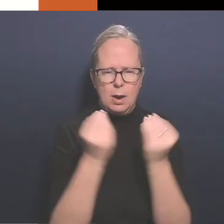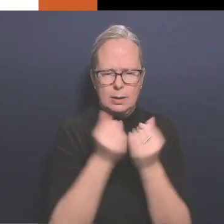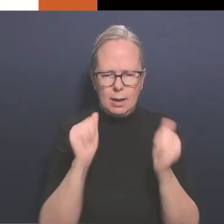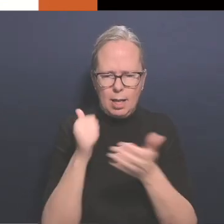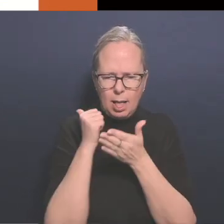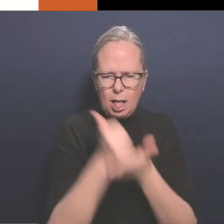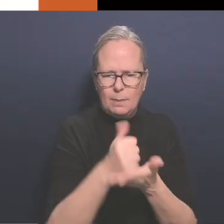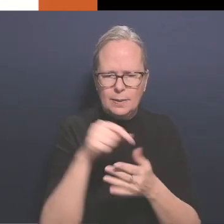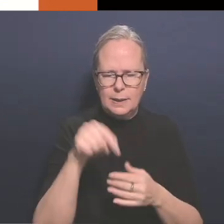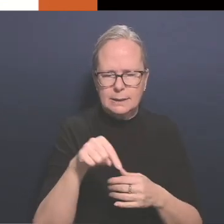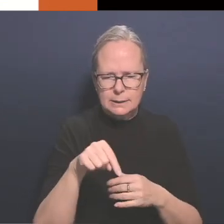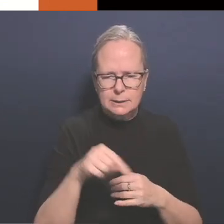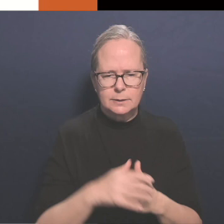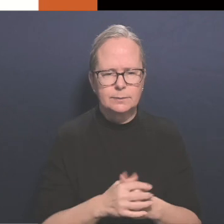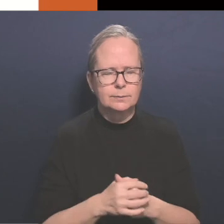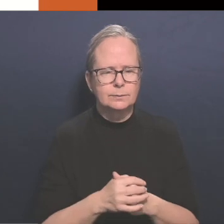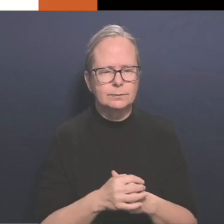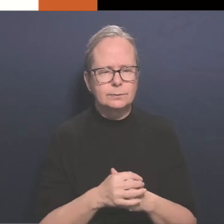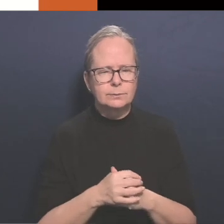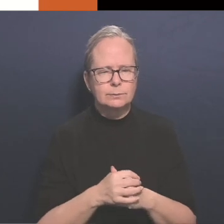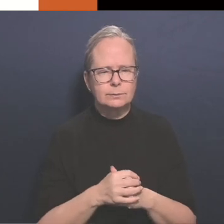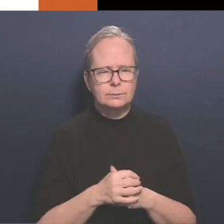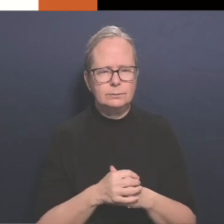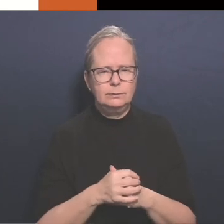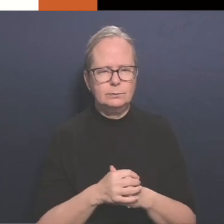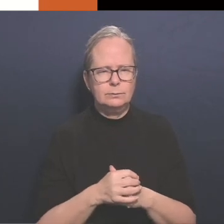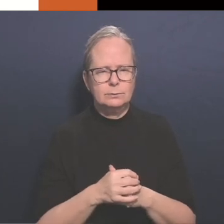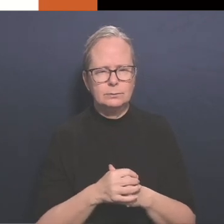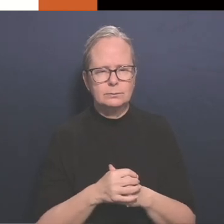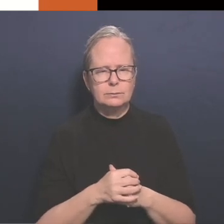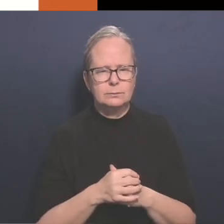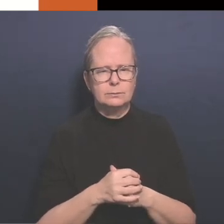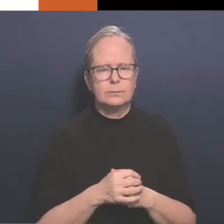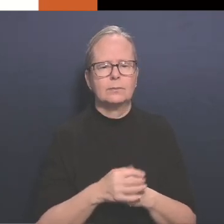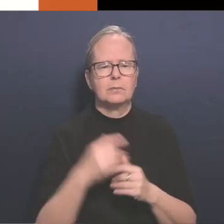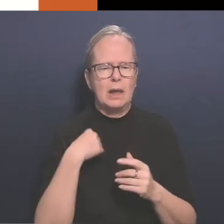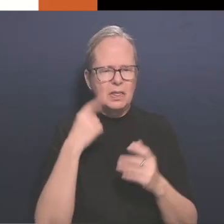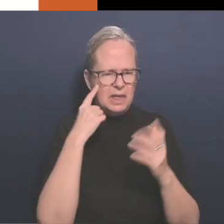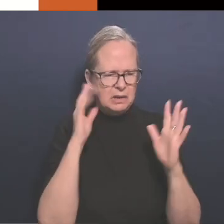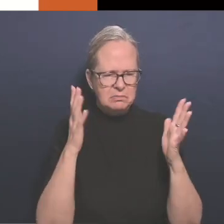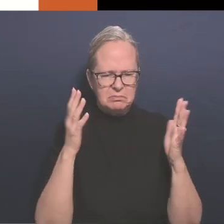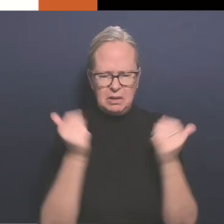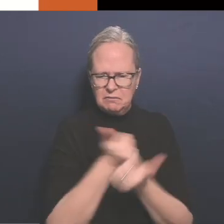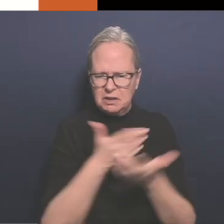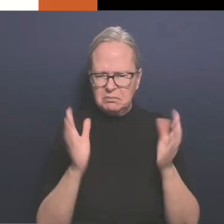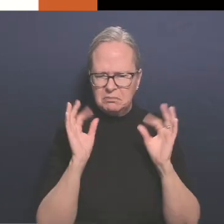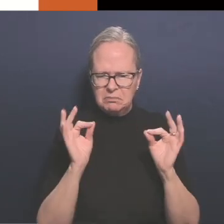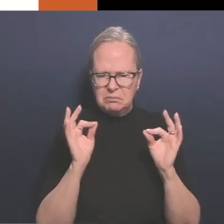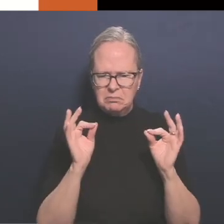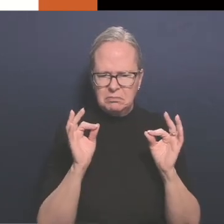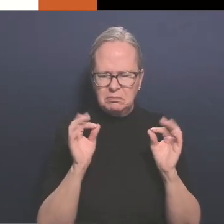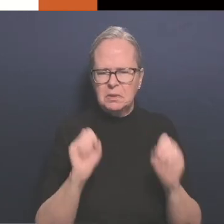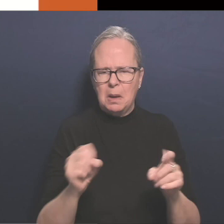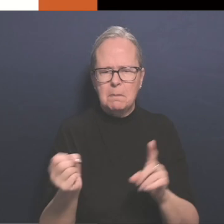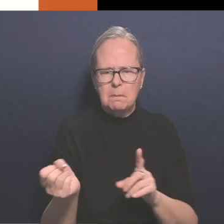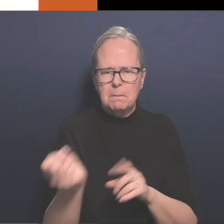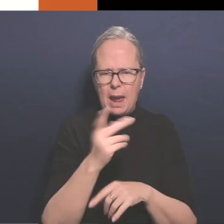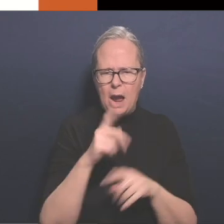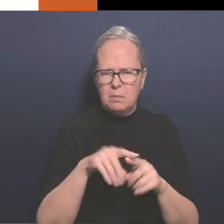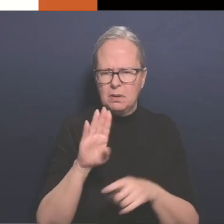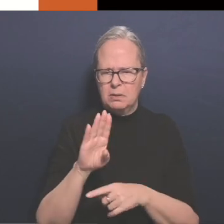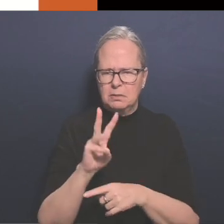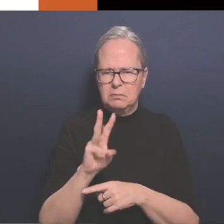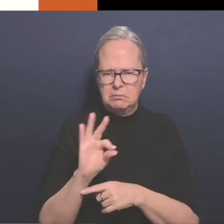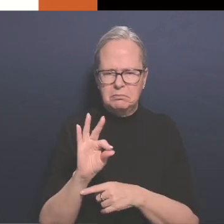for you is free online training. So we have a Foundations of Access to Benefits course that can